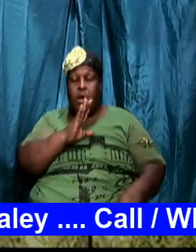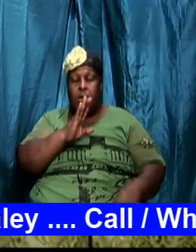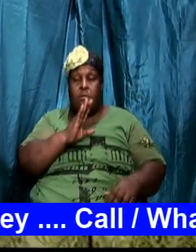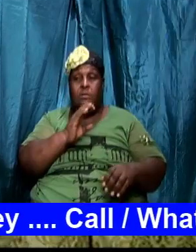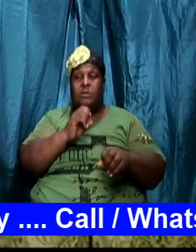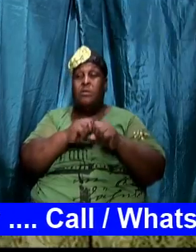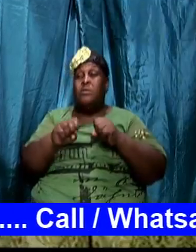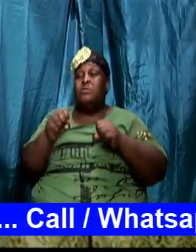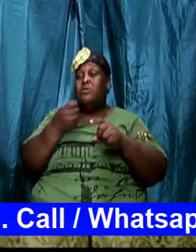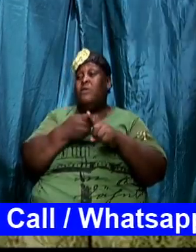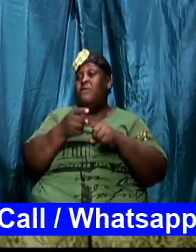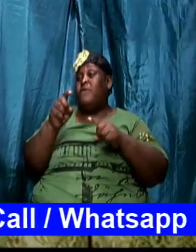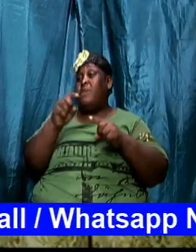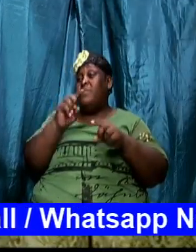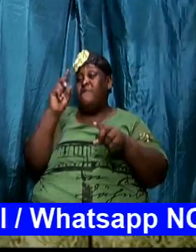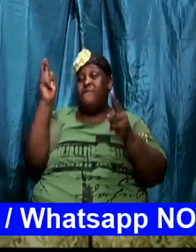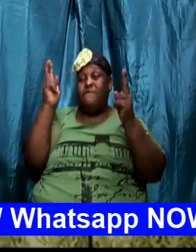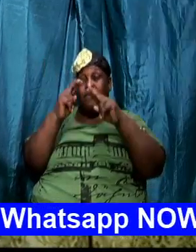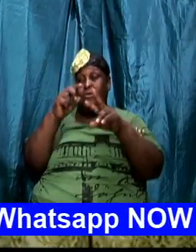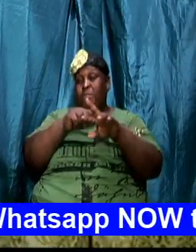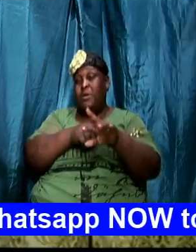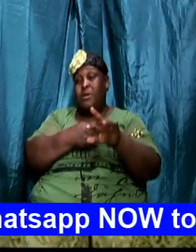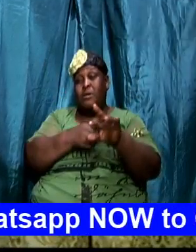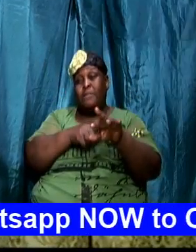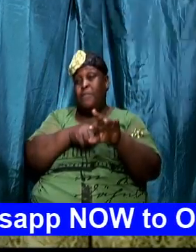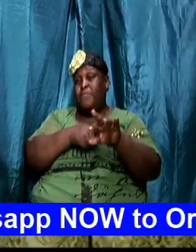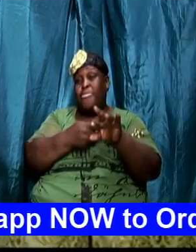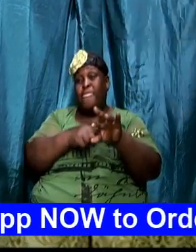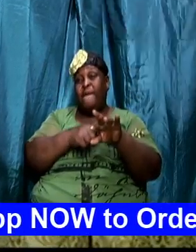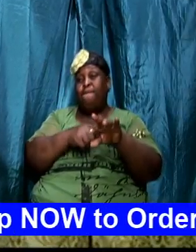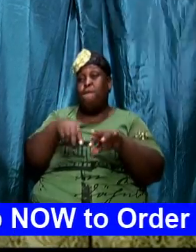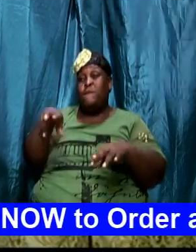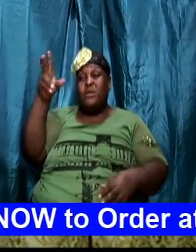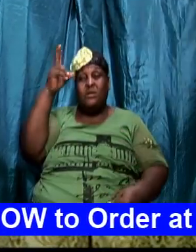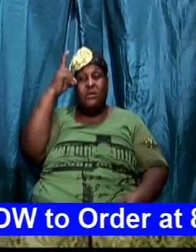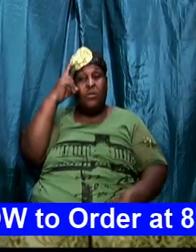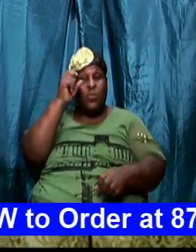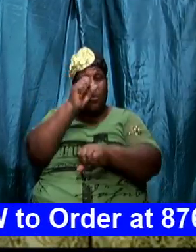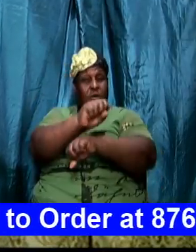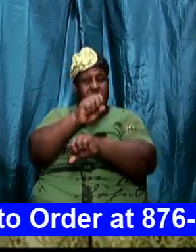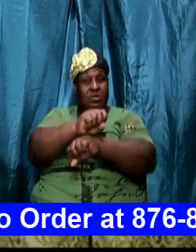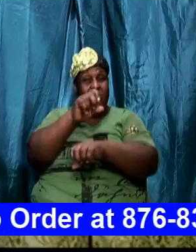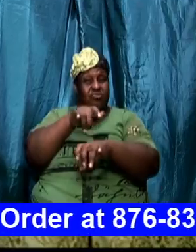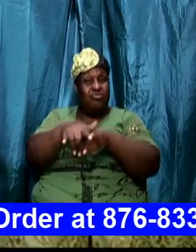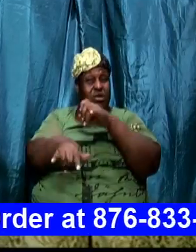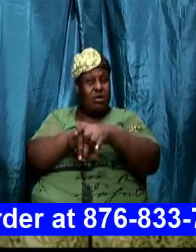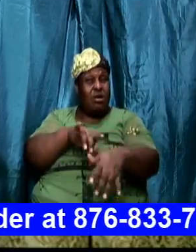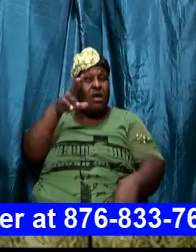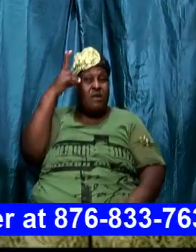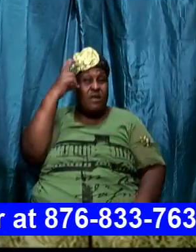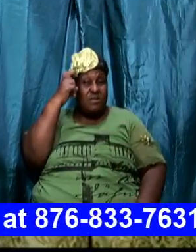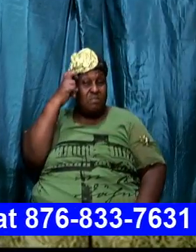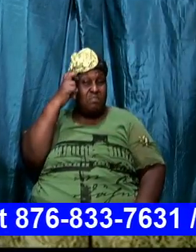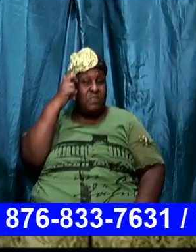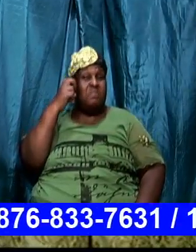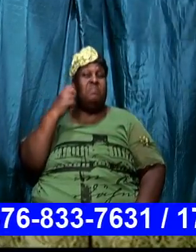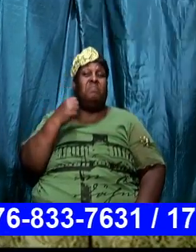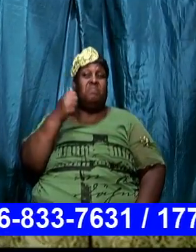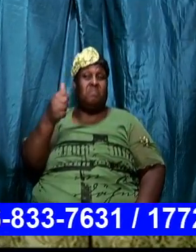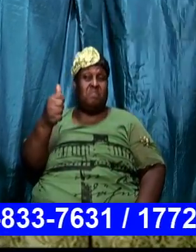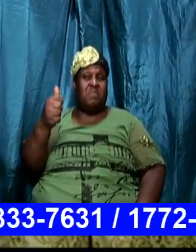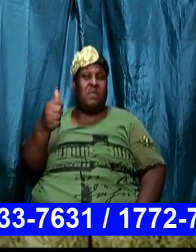beginning, there was an attempt of the devil, Satan himself,